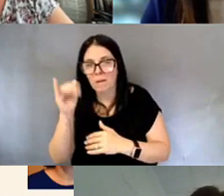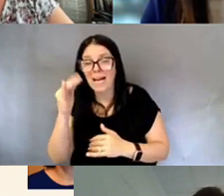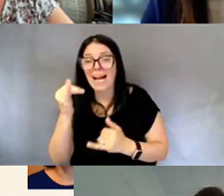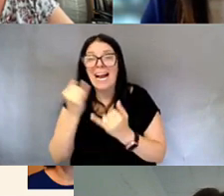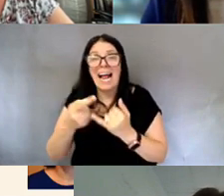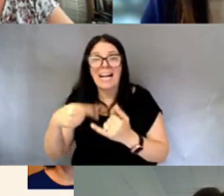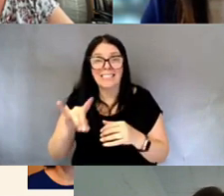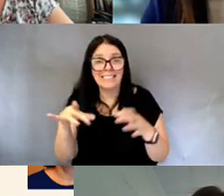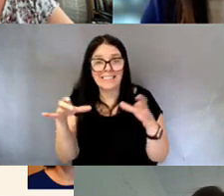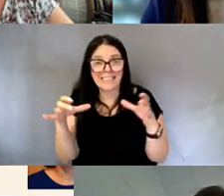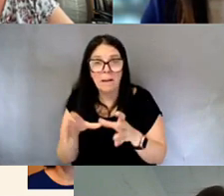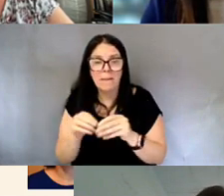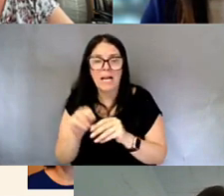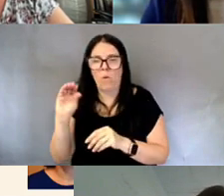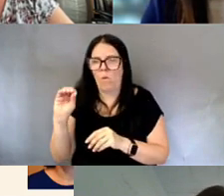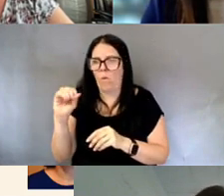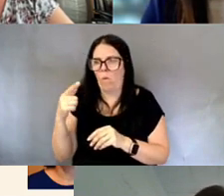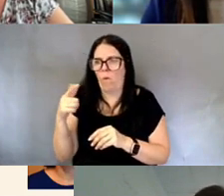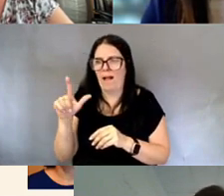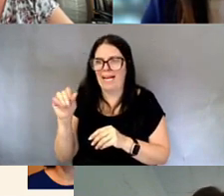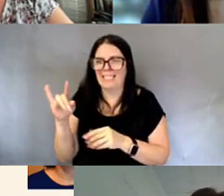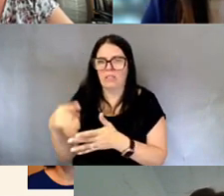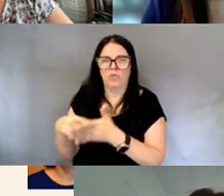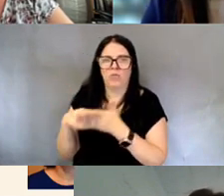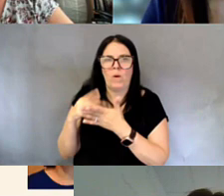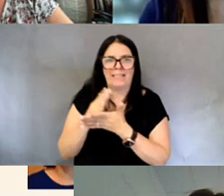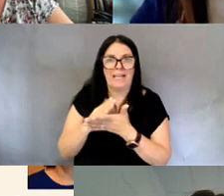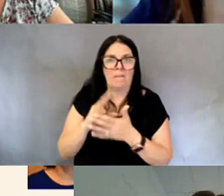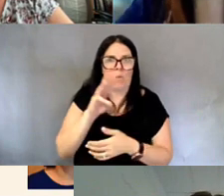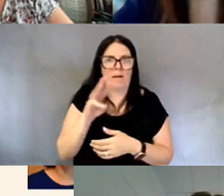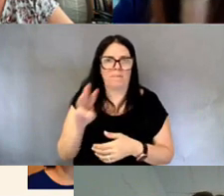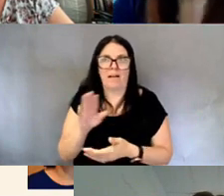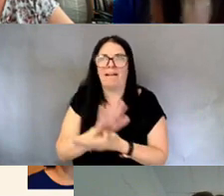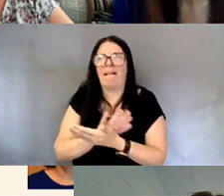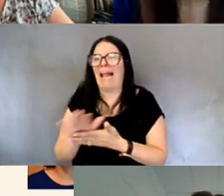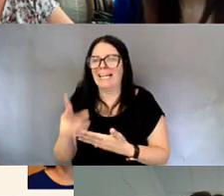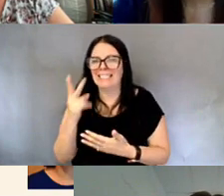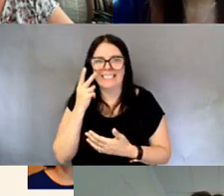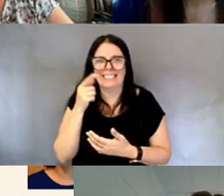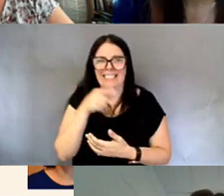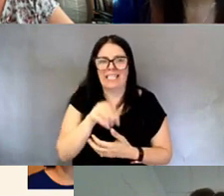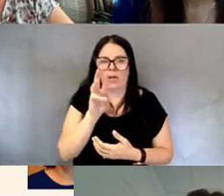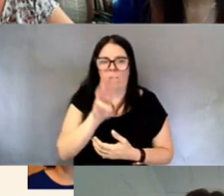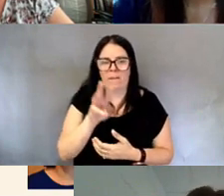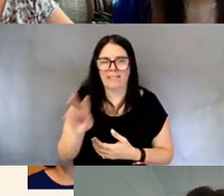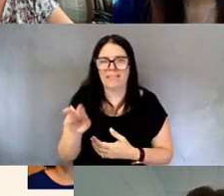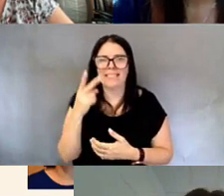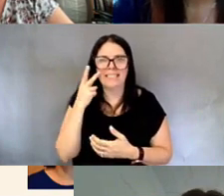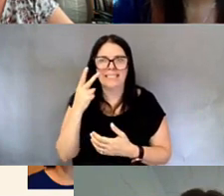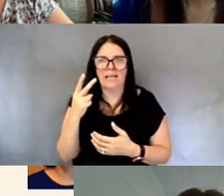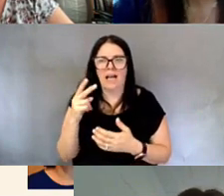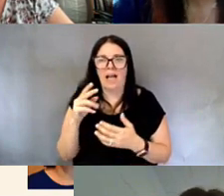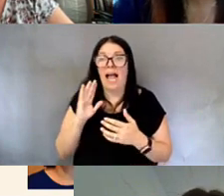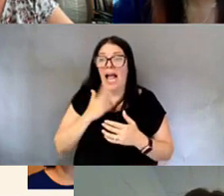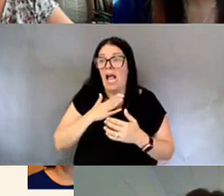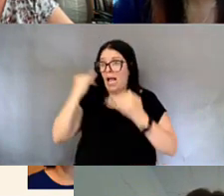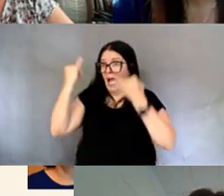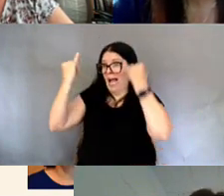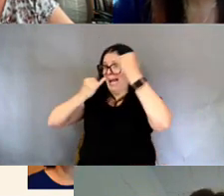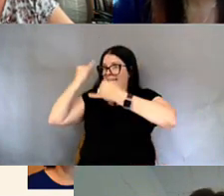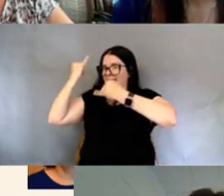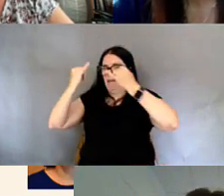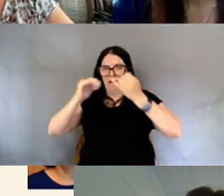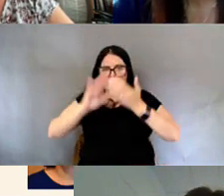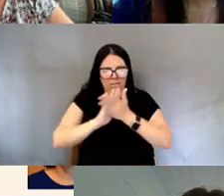meeting, Olga got to show us some snippets of the website, and it was really interesting seeing like the amalgamation of all of our work that